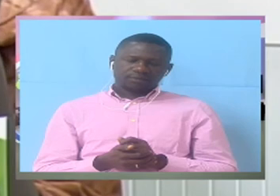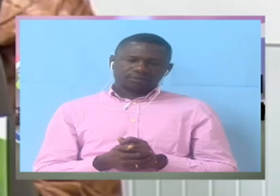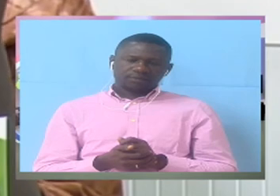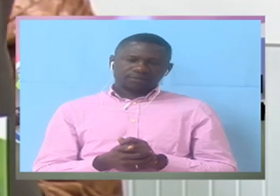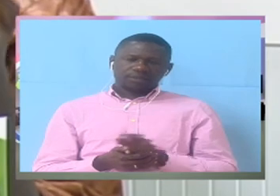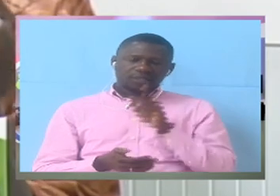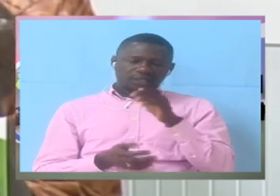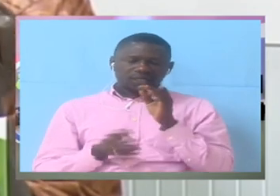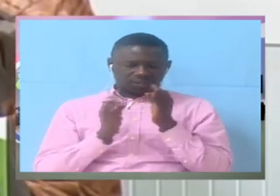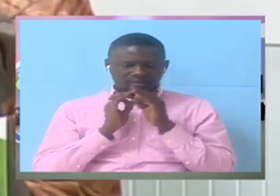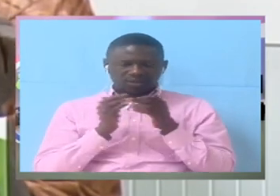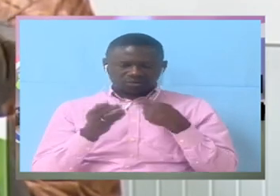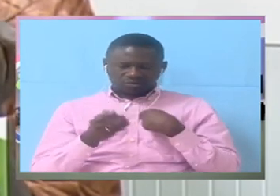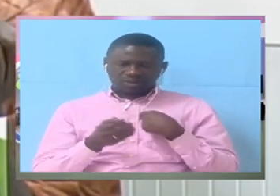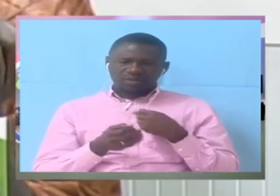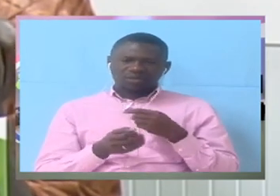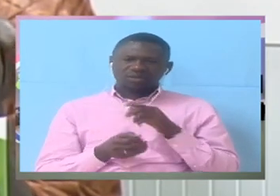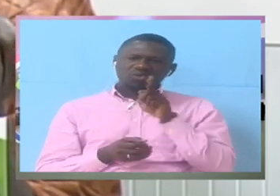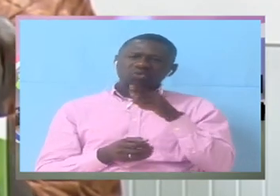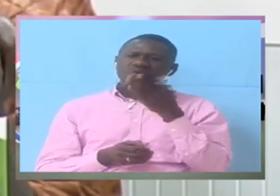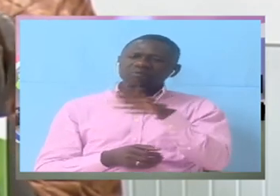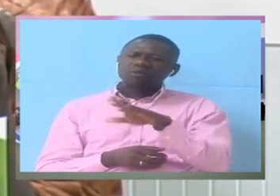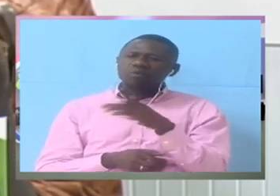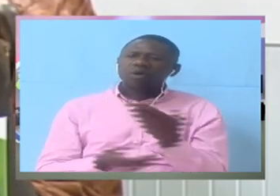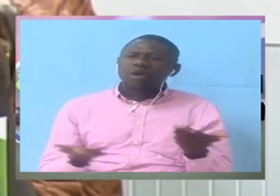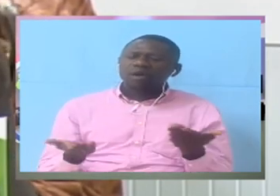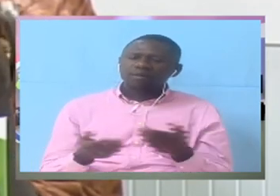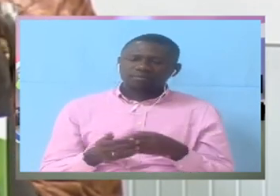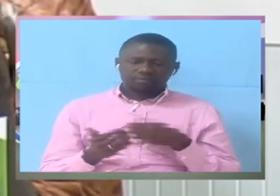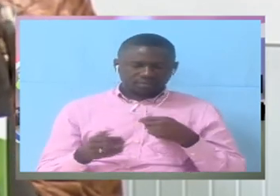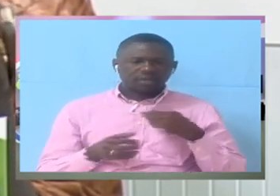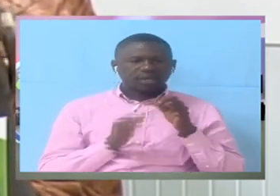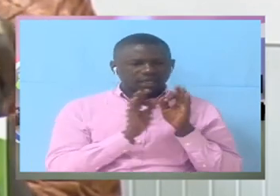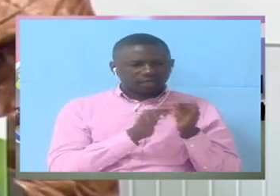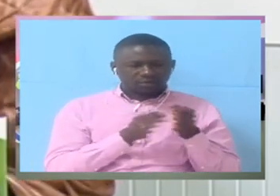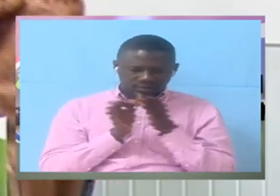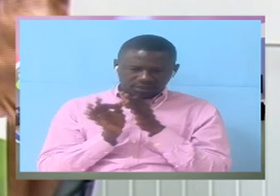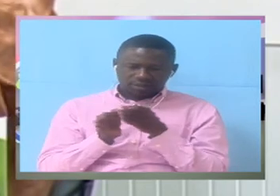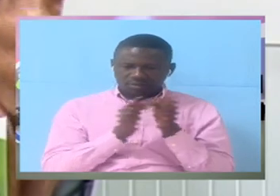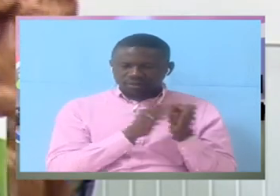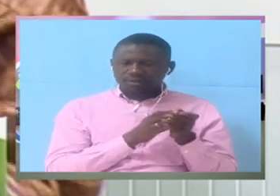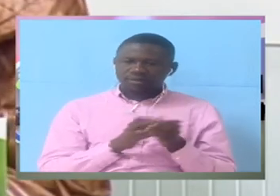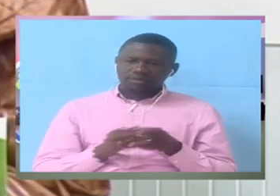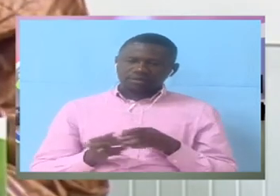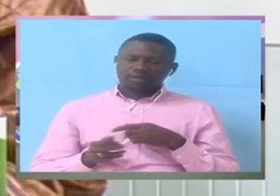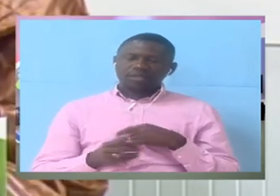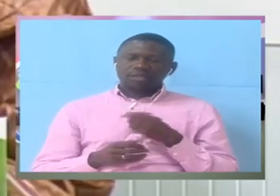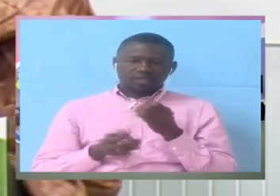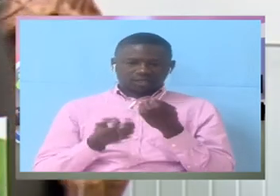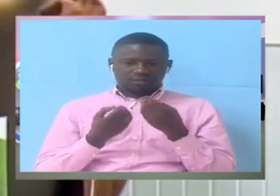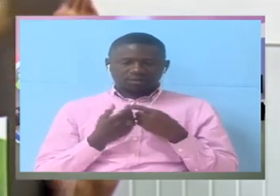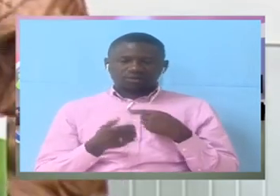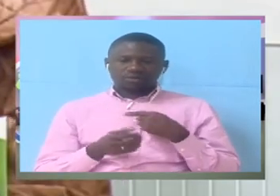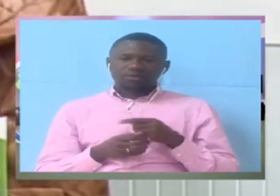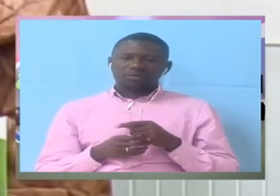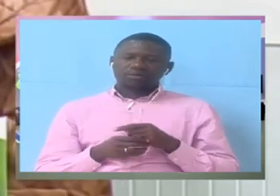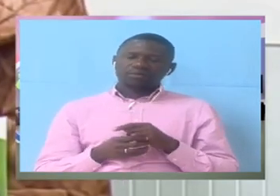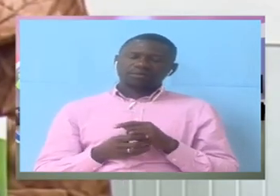asked, where are you from? And I explained to him. Then